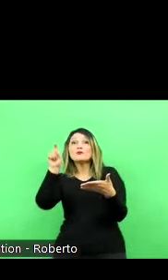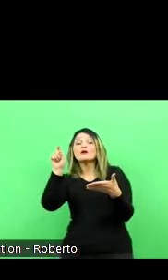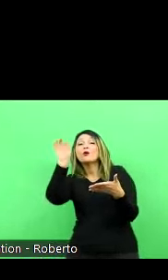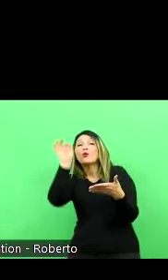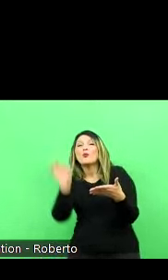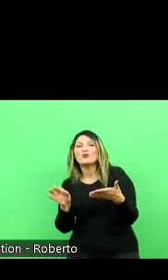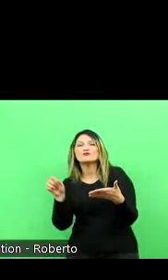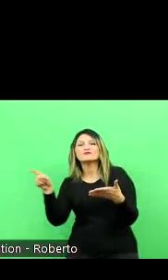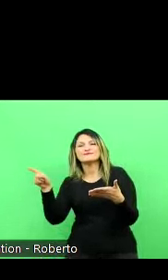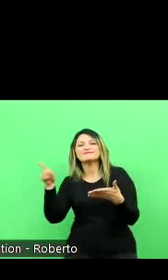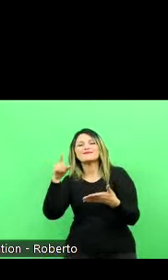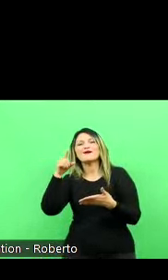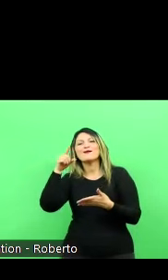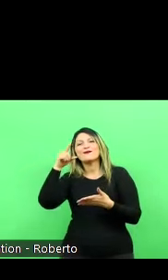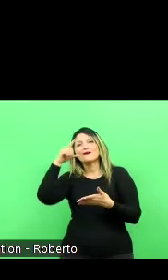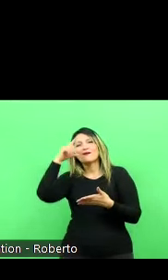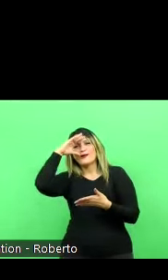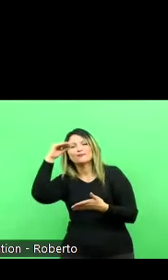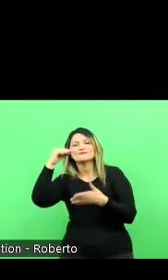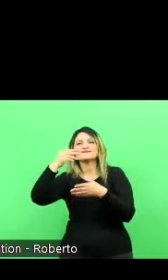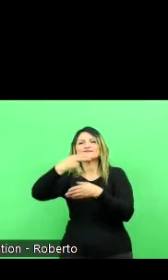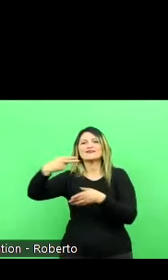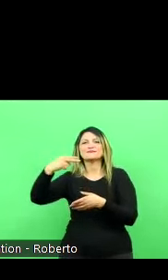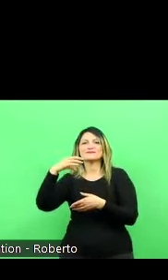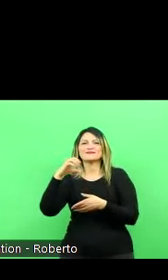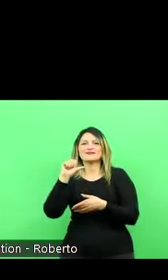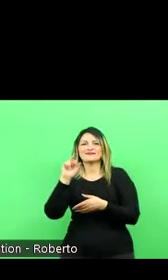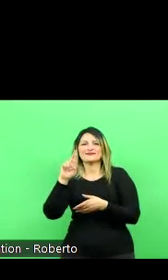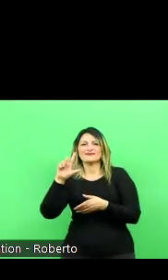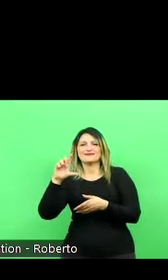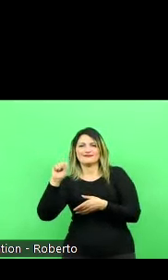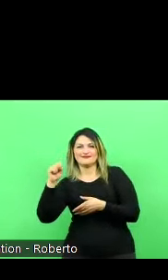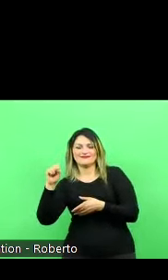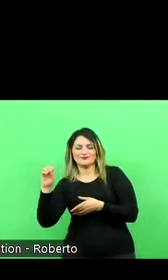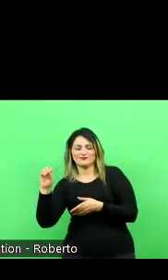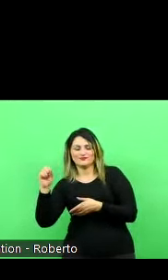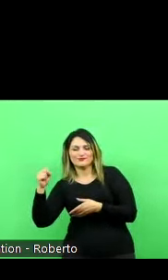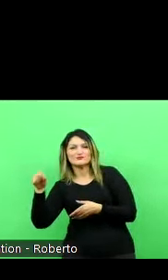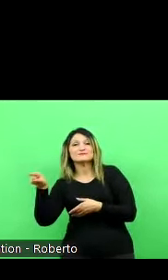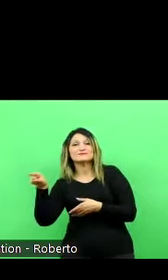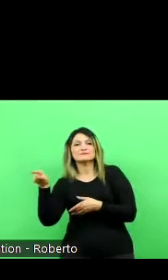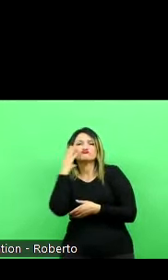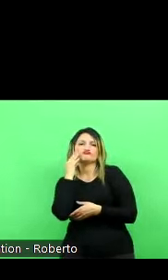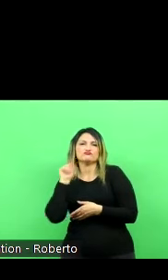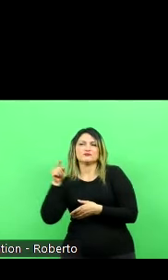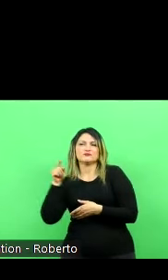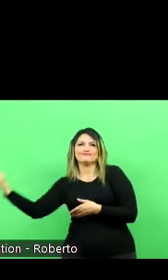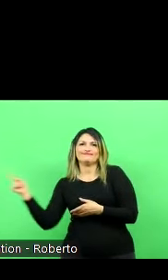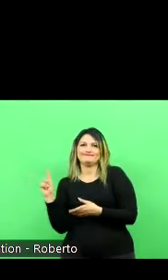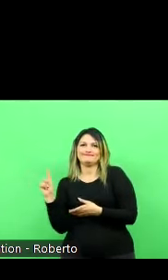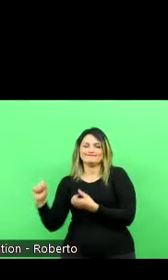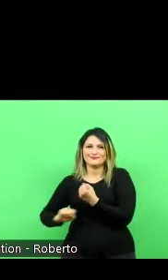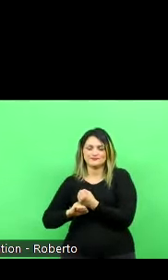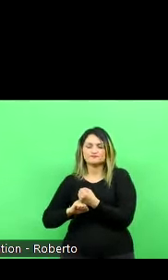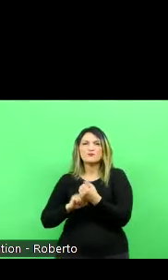of considering different types of disabilities and ensuring that all needs are met. All types of disability. And also